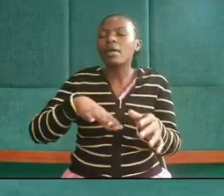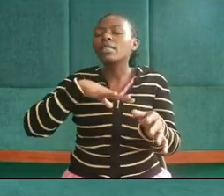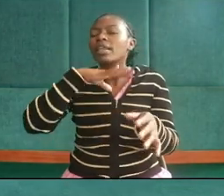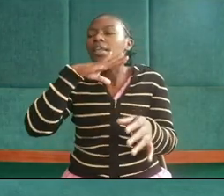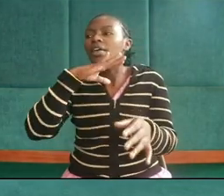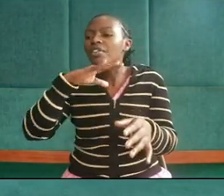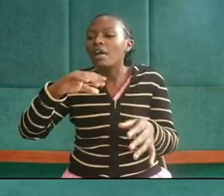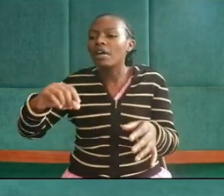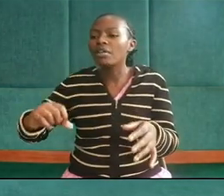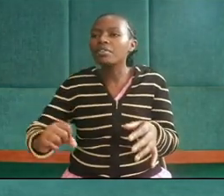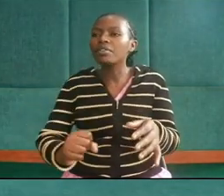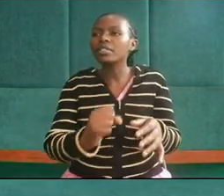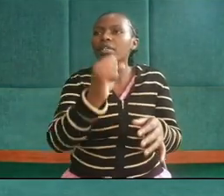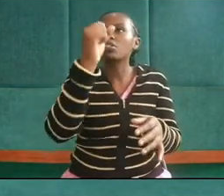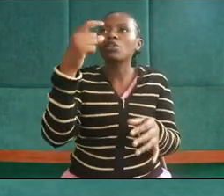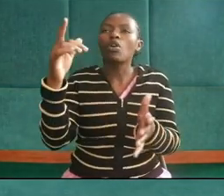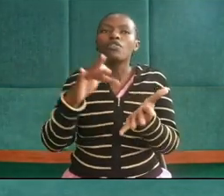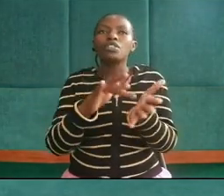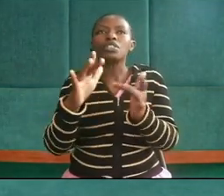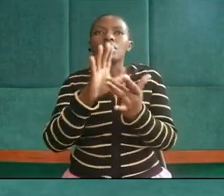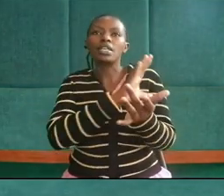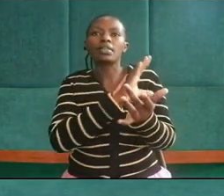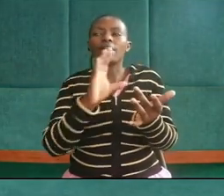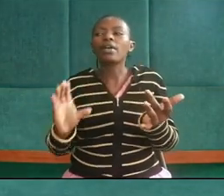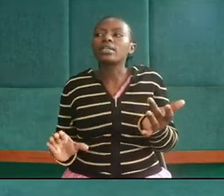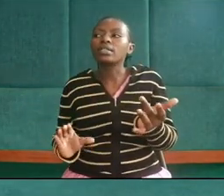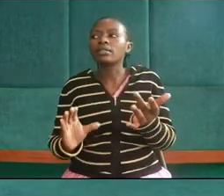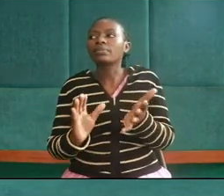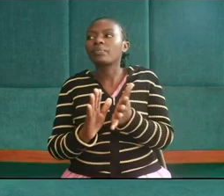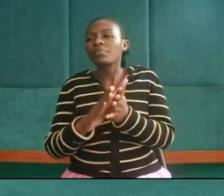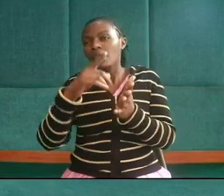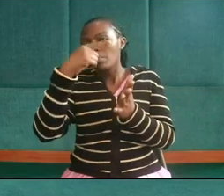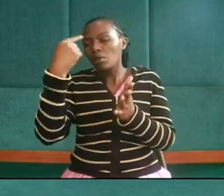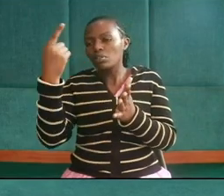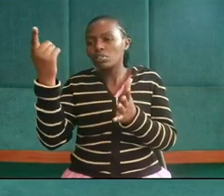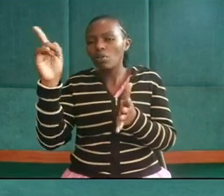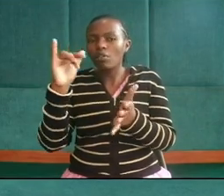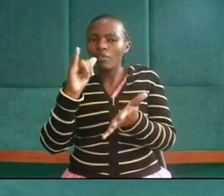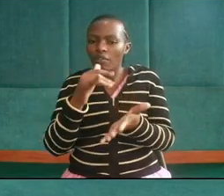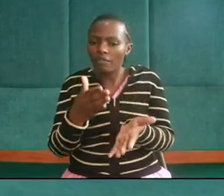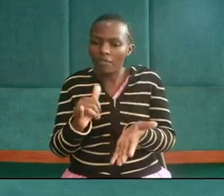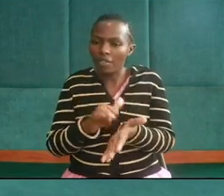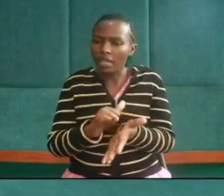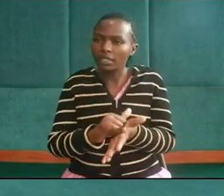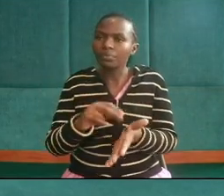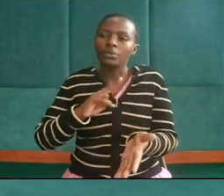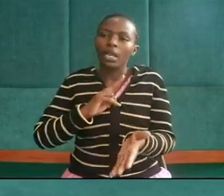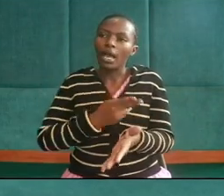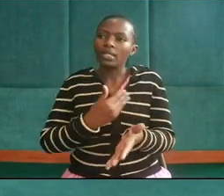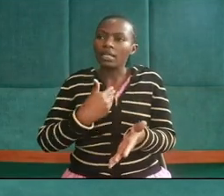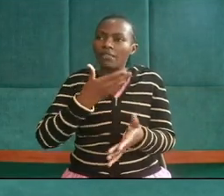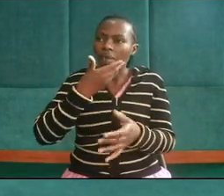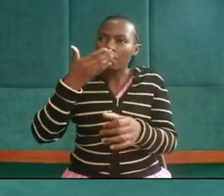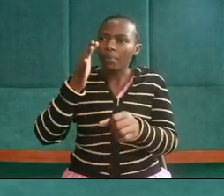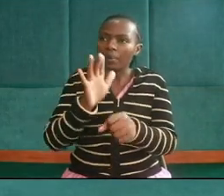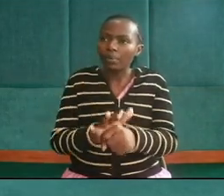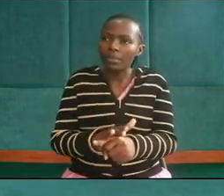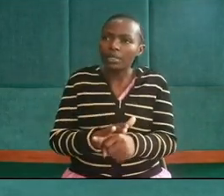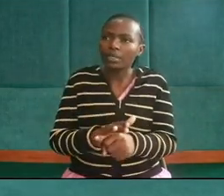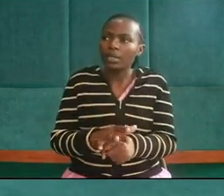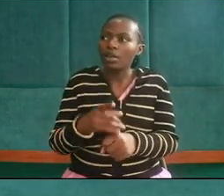the resurrection of Jesus Christ. And because of that, we have the promise